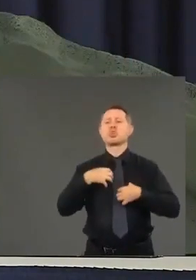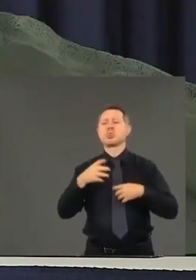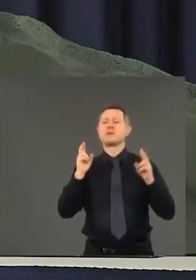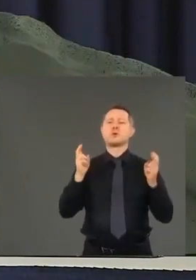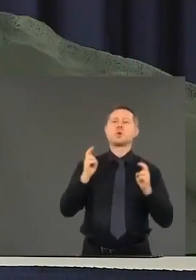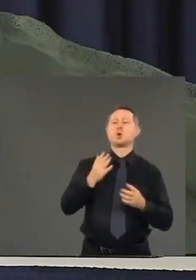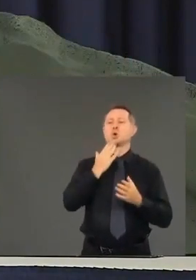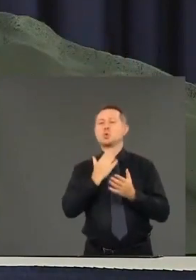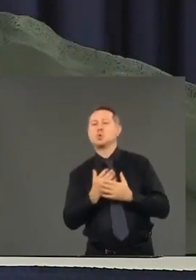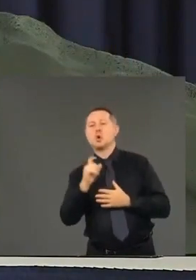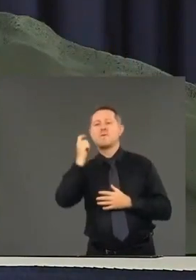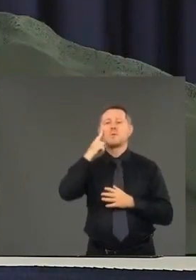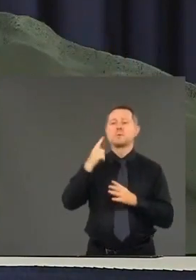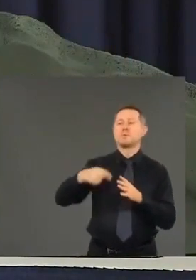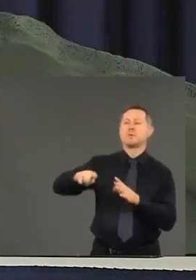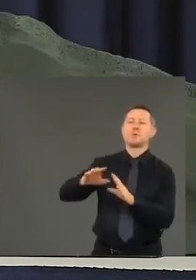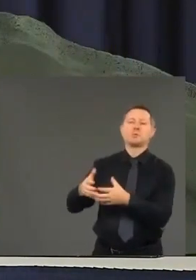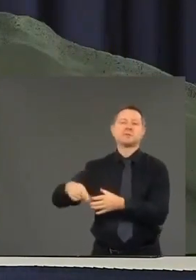you don't just get to